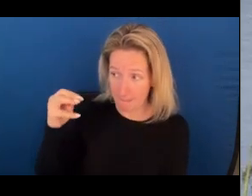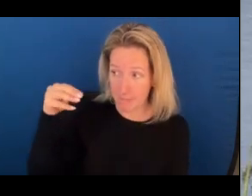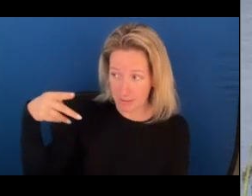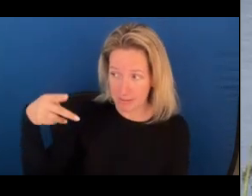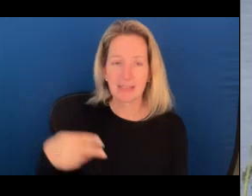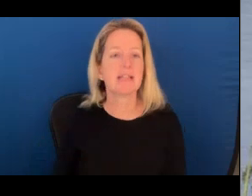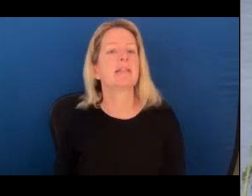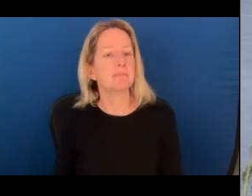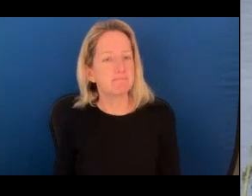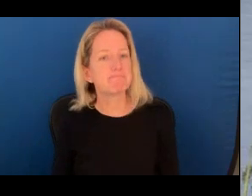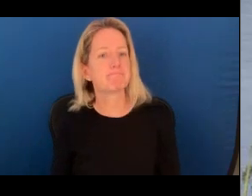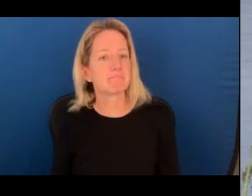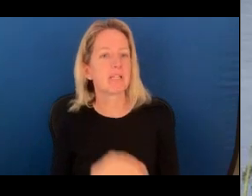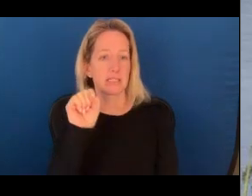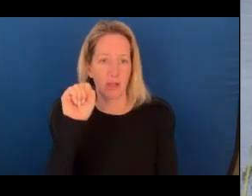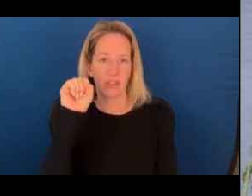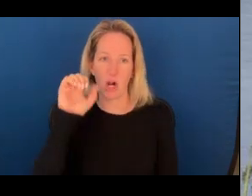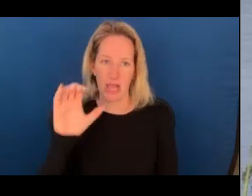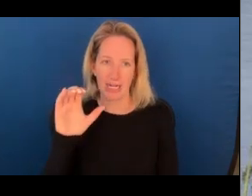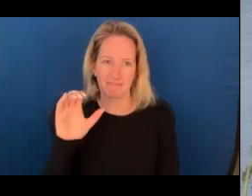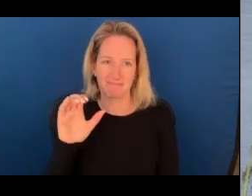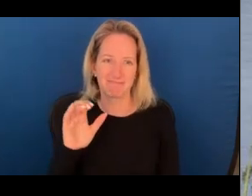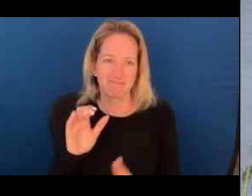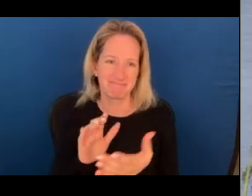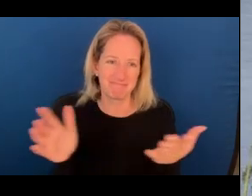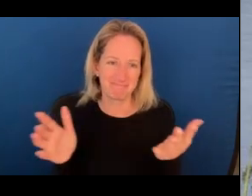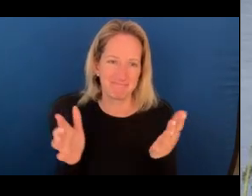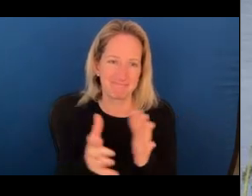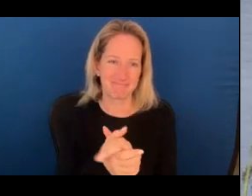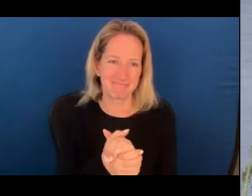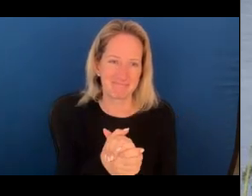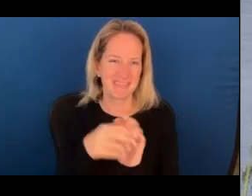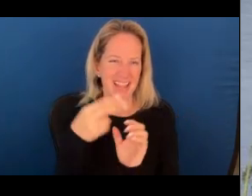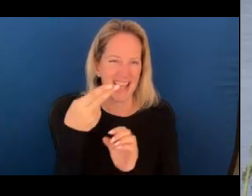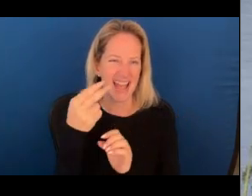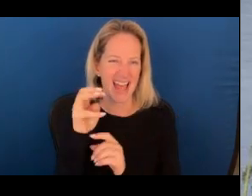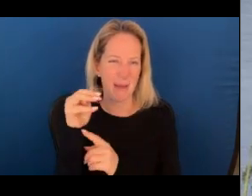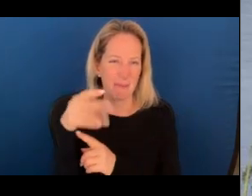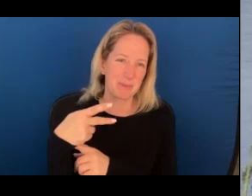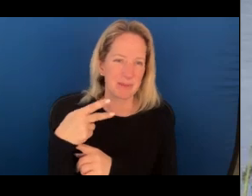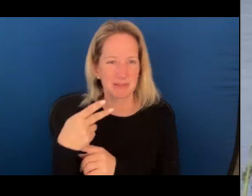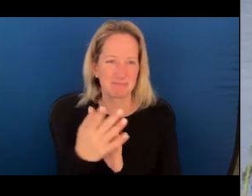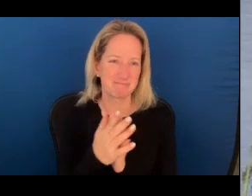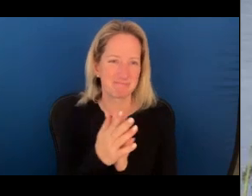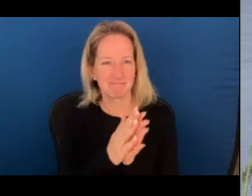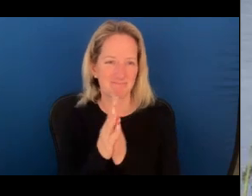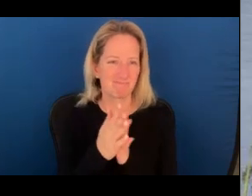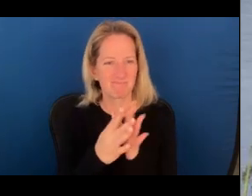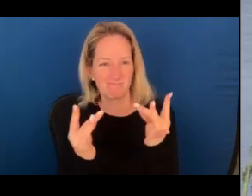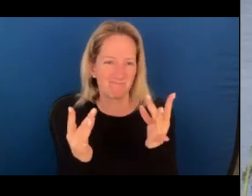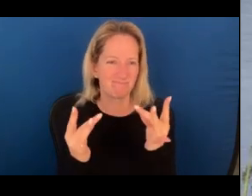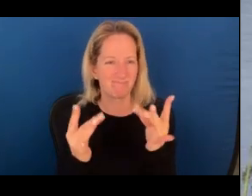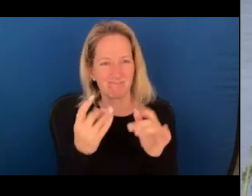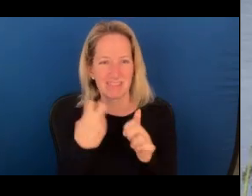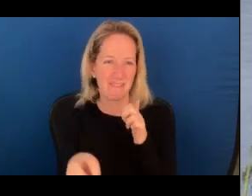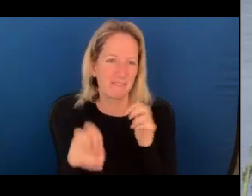Carolina, and hemp is kind of a touchy subject in conservative states, I found.